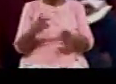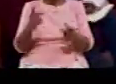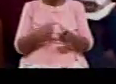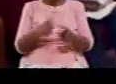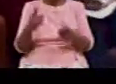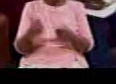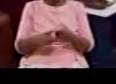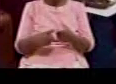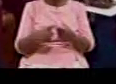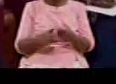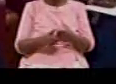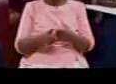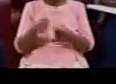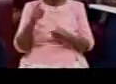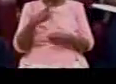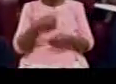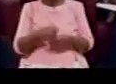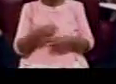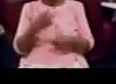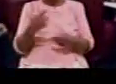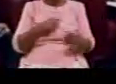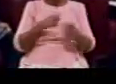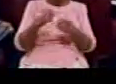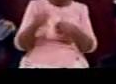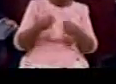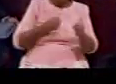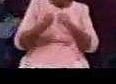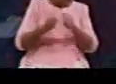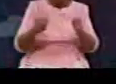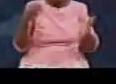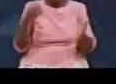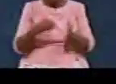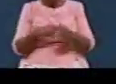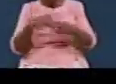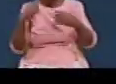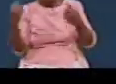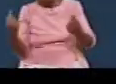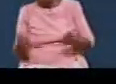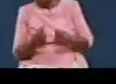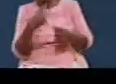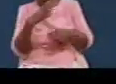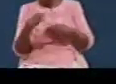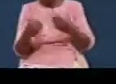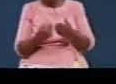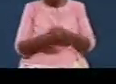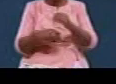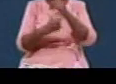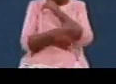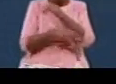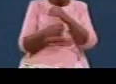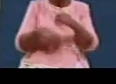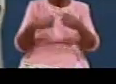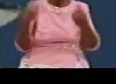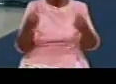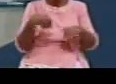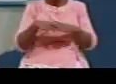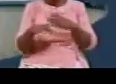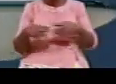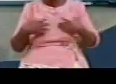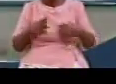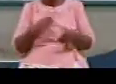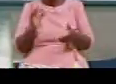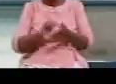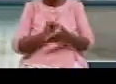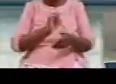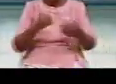the, depravity and the inward sin and the root of sin all alone by yourself. I have problem with this.